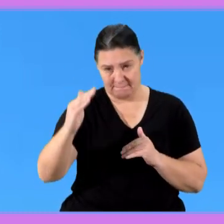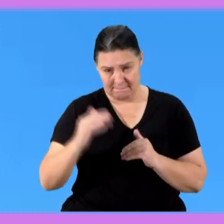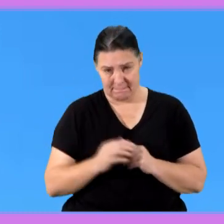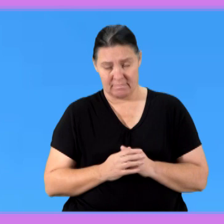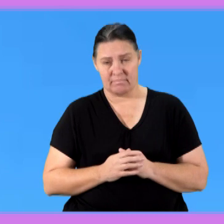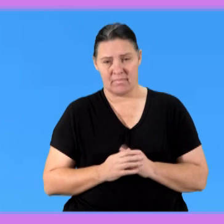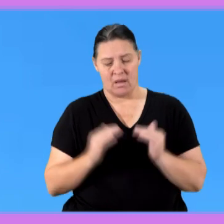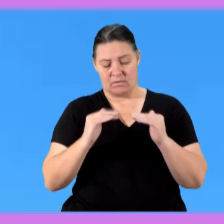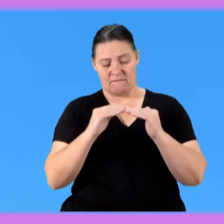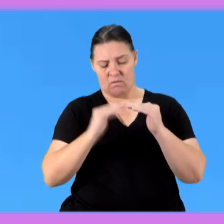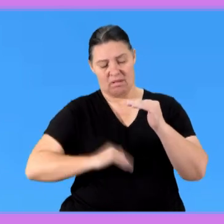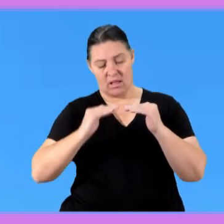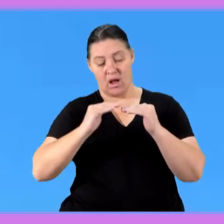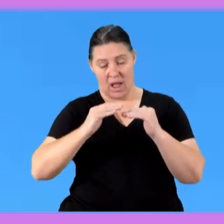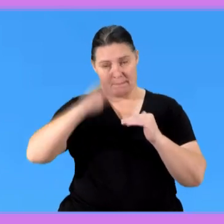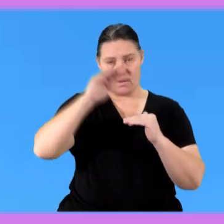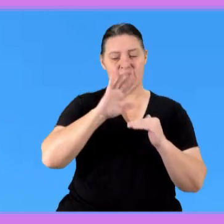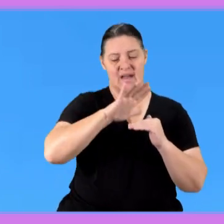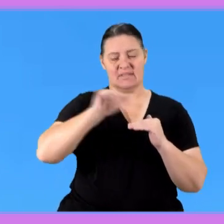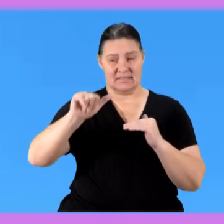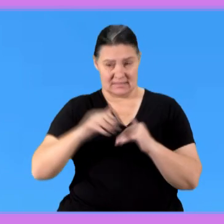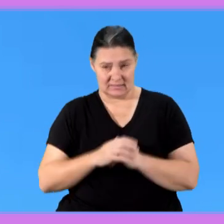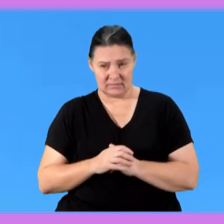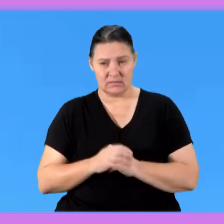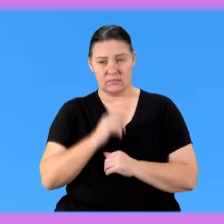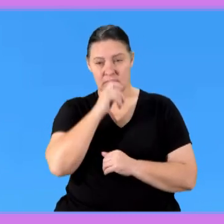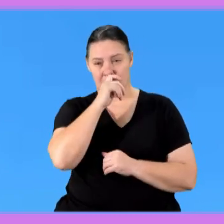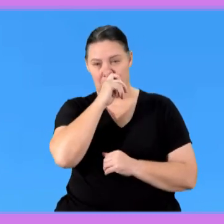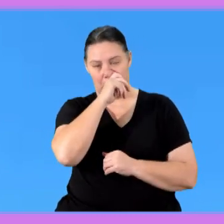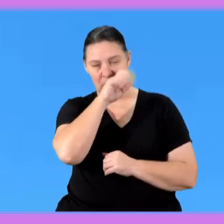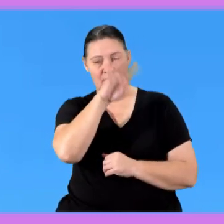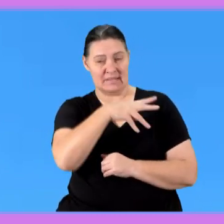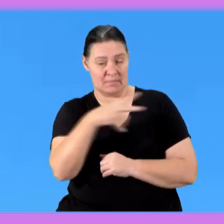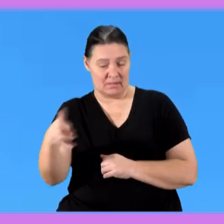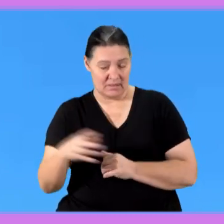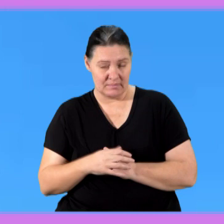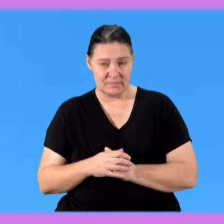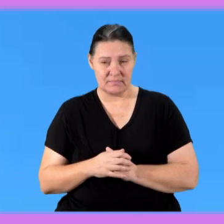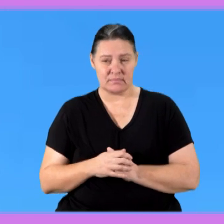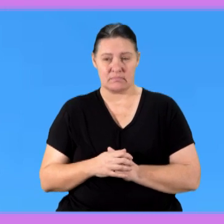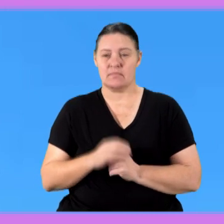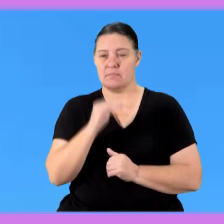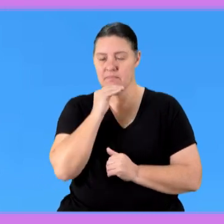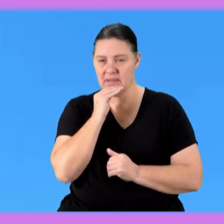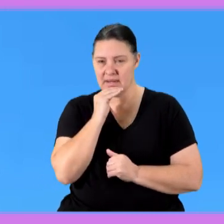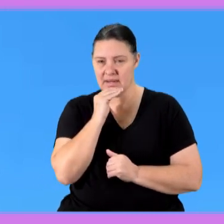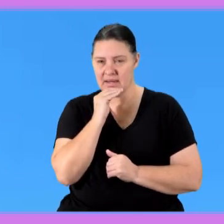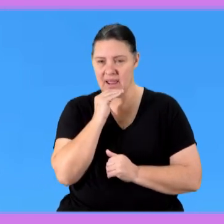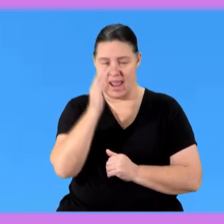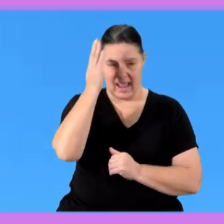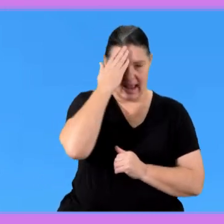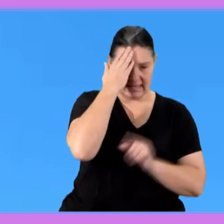go back so that we can look at the complete the table, right? So there we have our table. So it must be